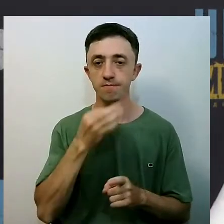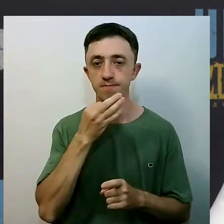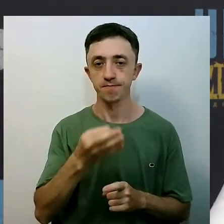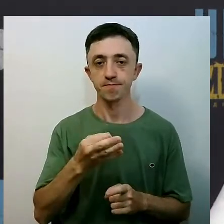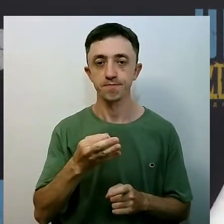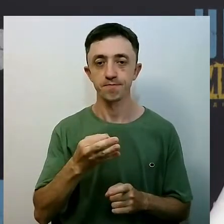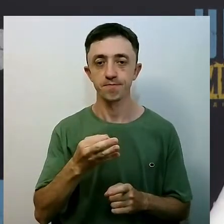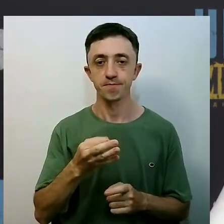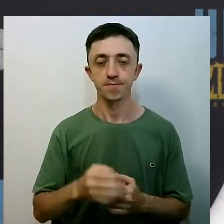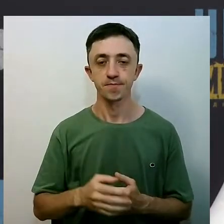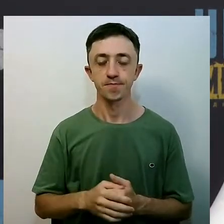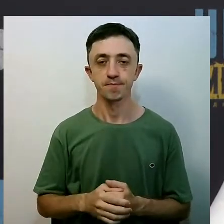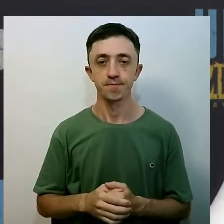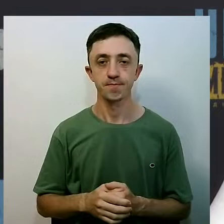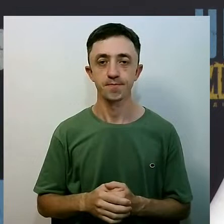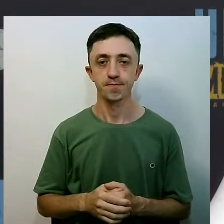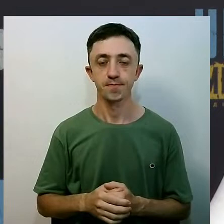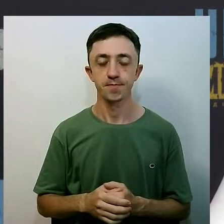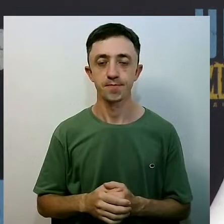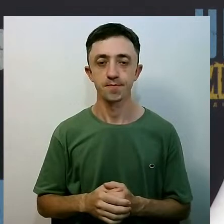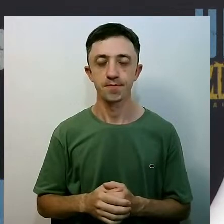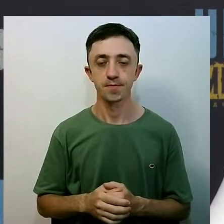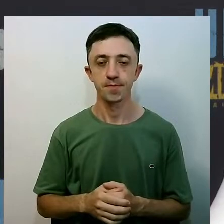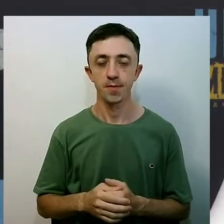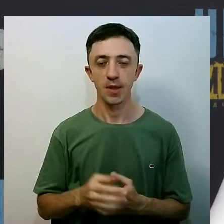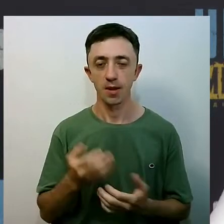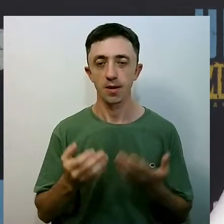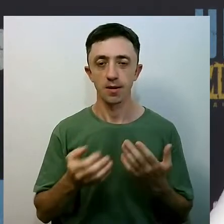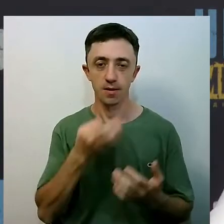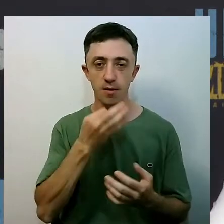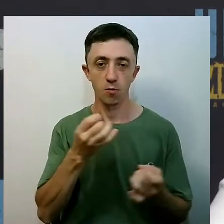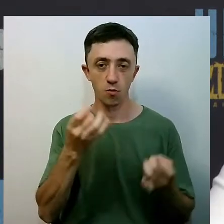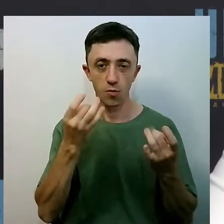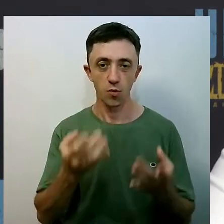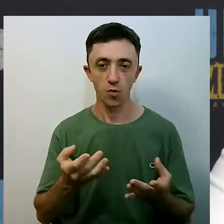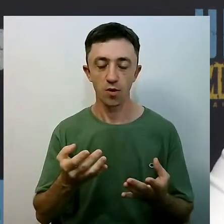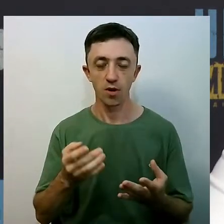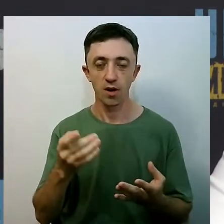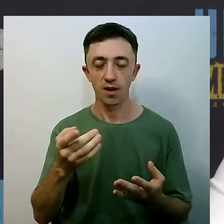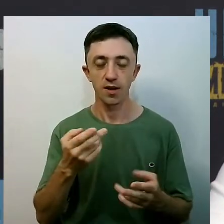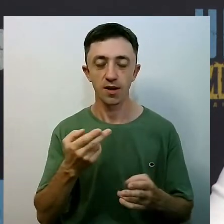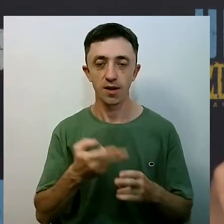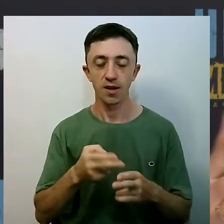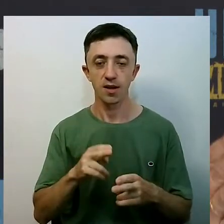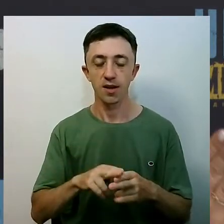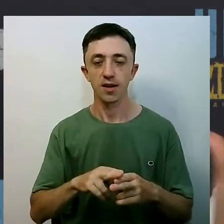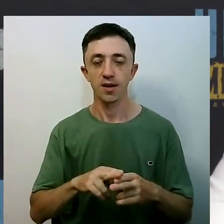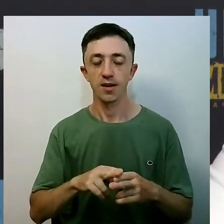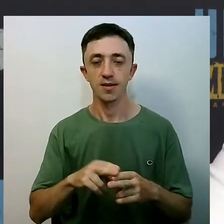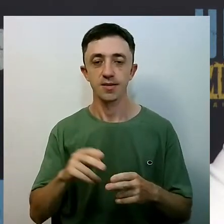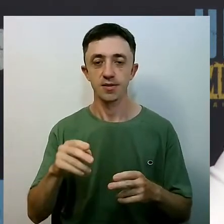of improper use of different locations and venues. So these